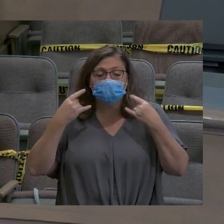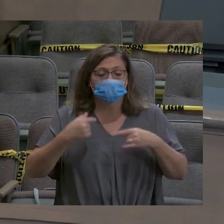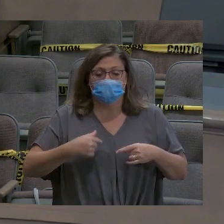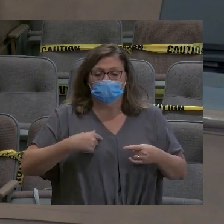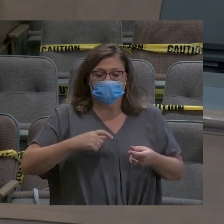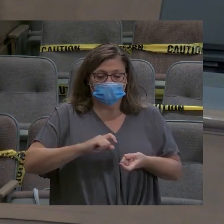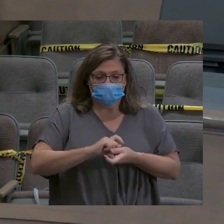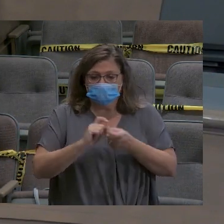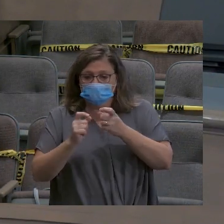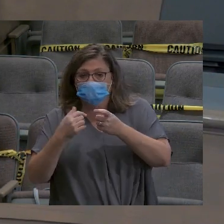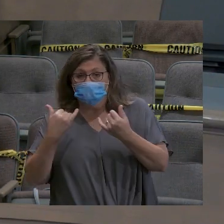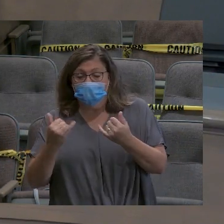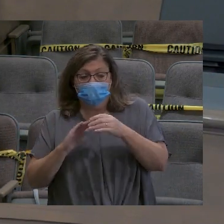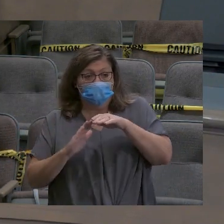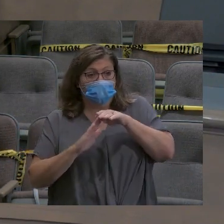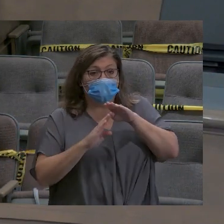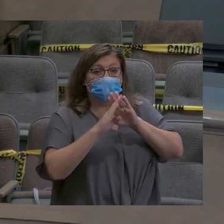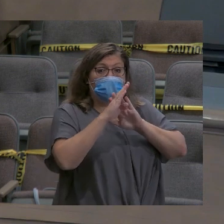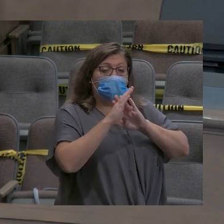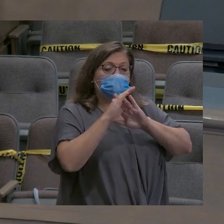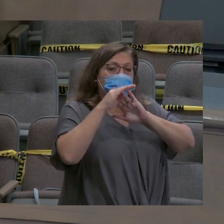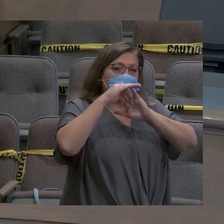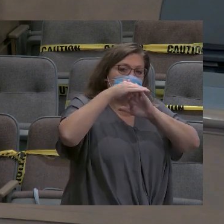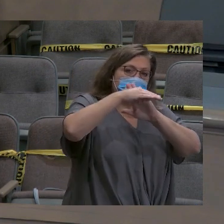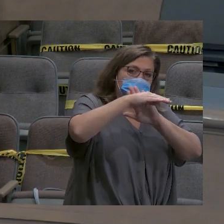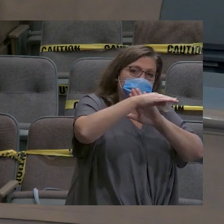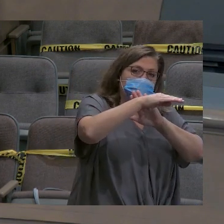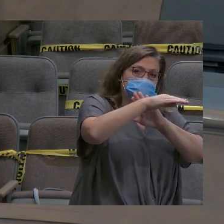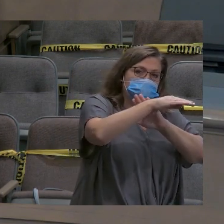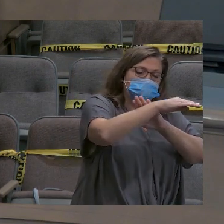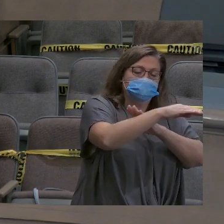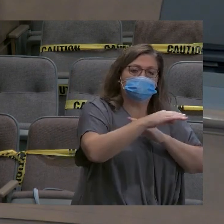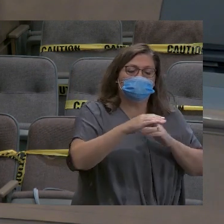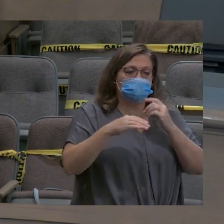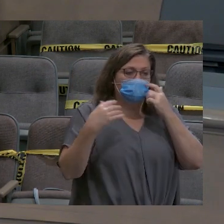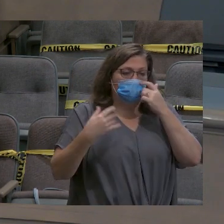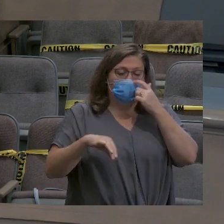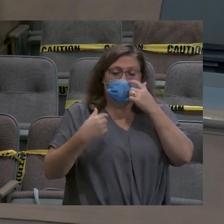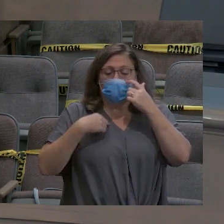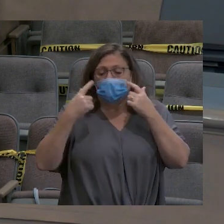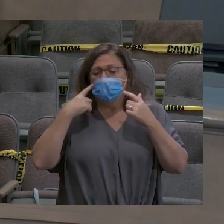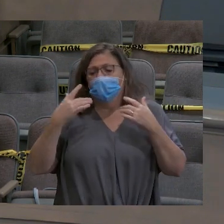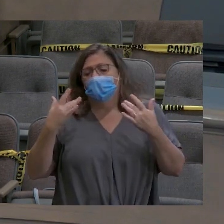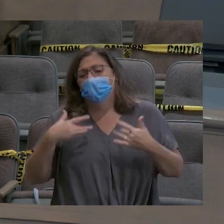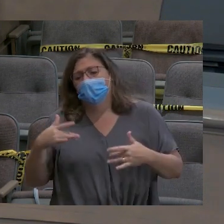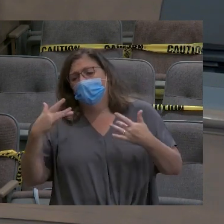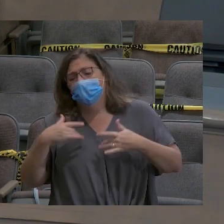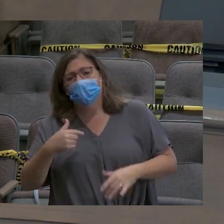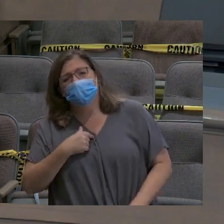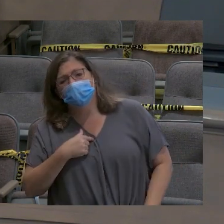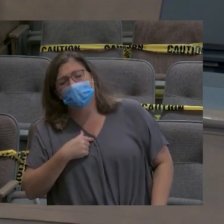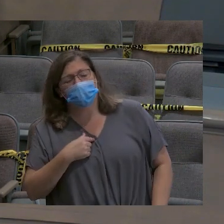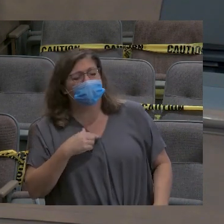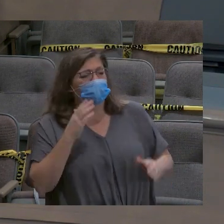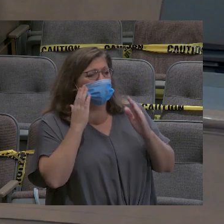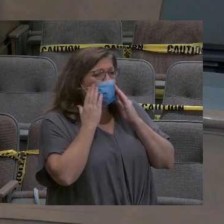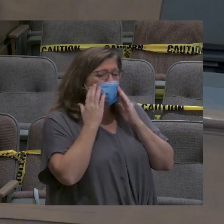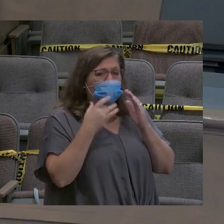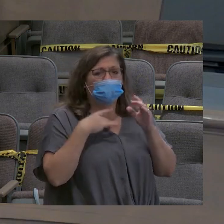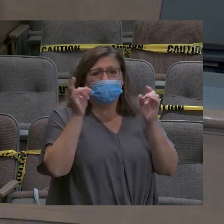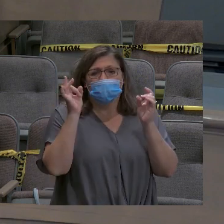curve. And rather than us imagining ourselves as, oh my gosh, we had all of these horrible